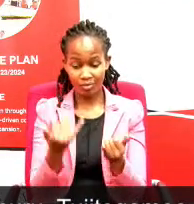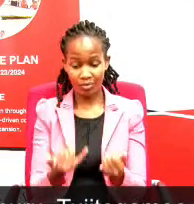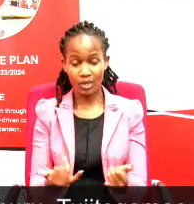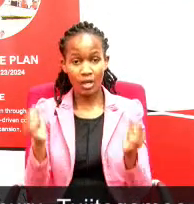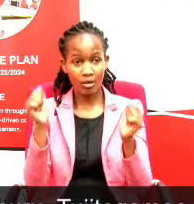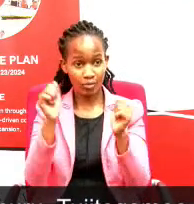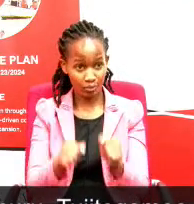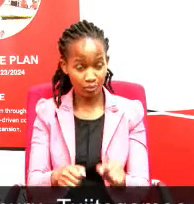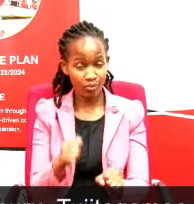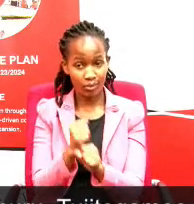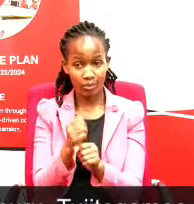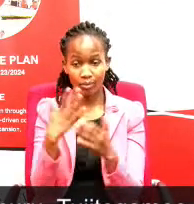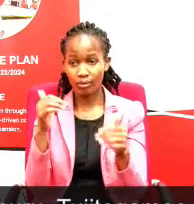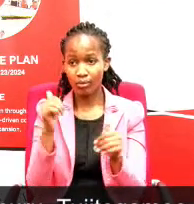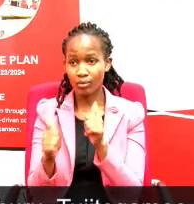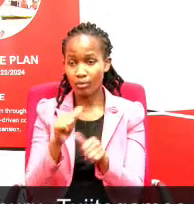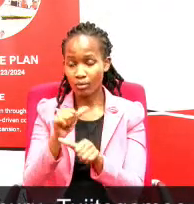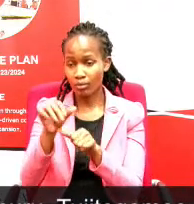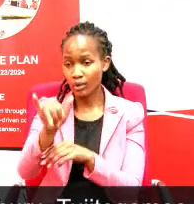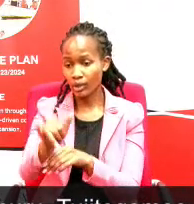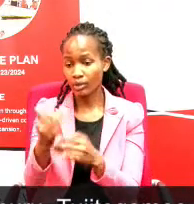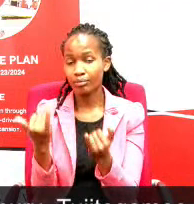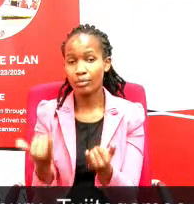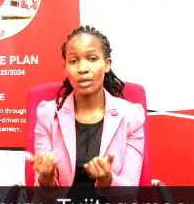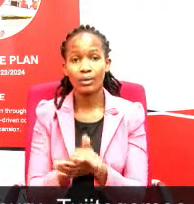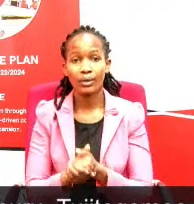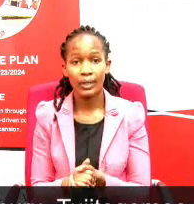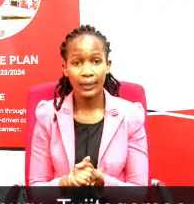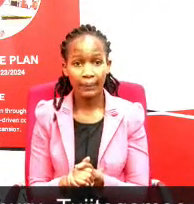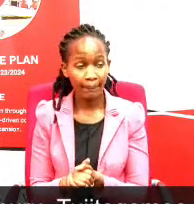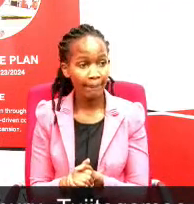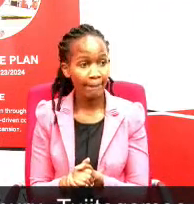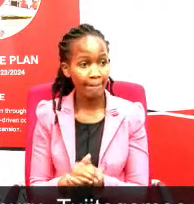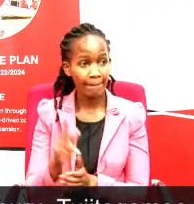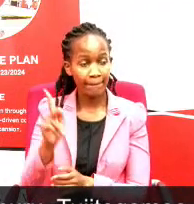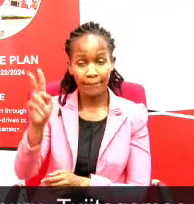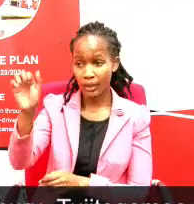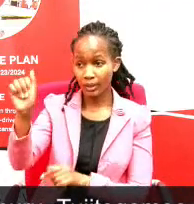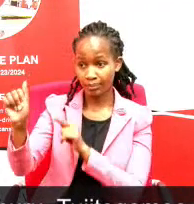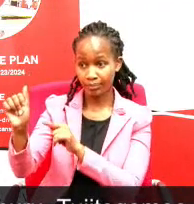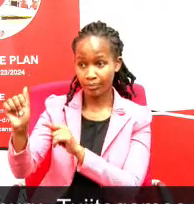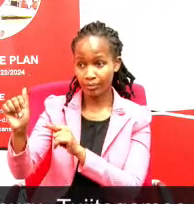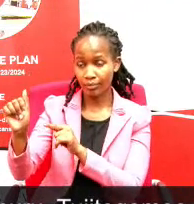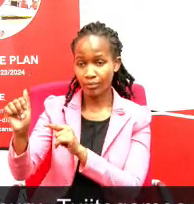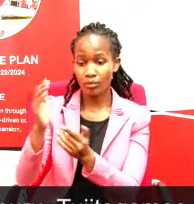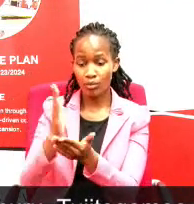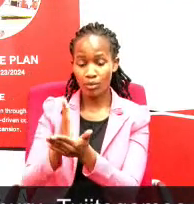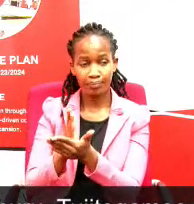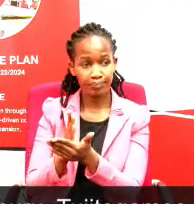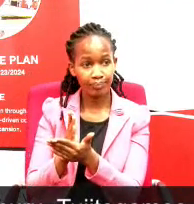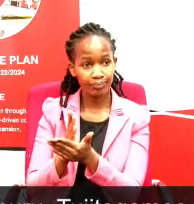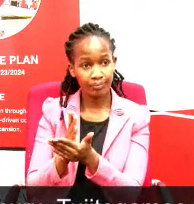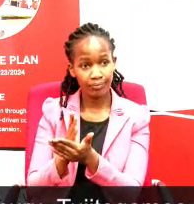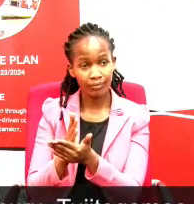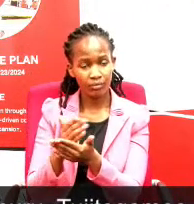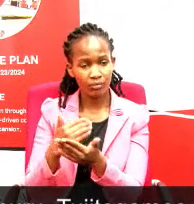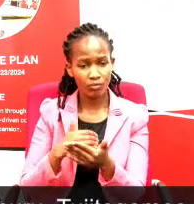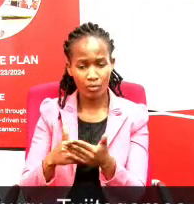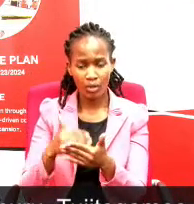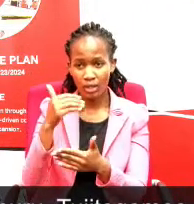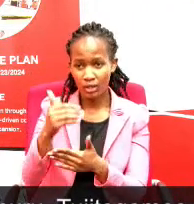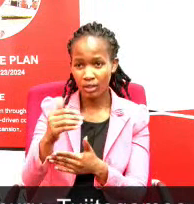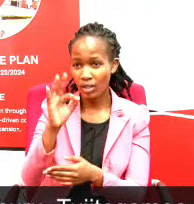so that you can do something about it now. KRA has contextualized the next